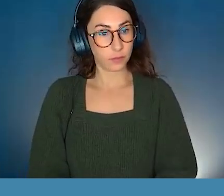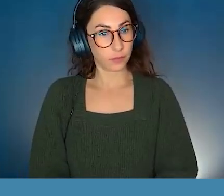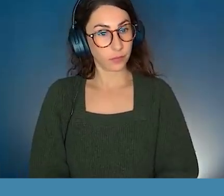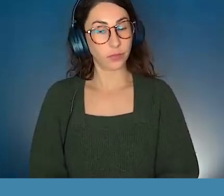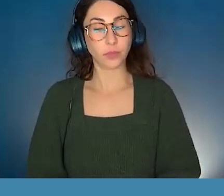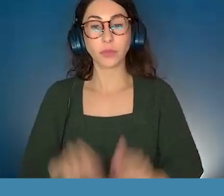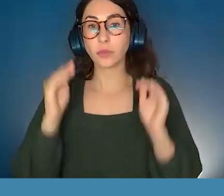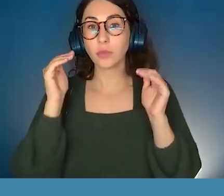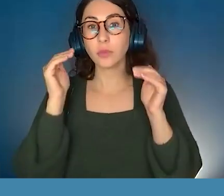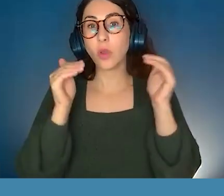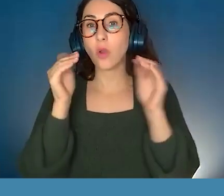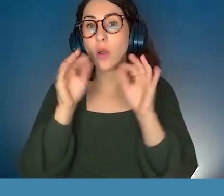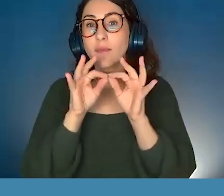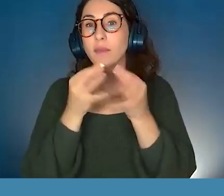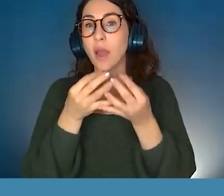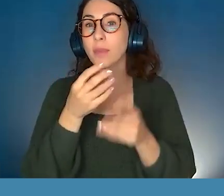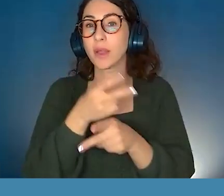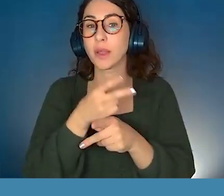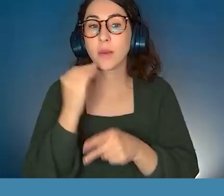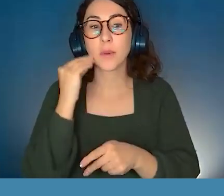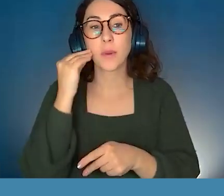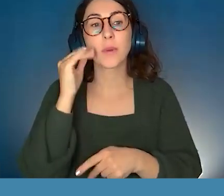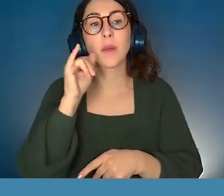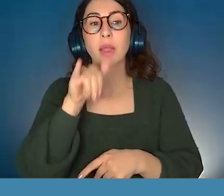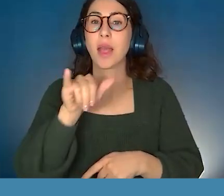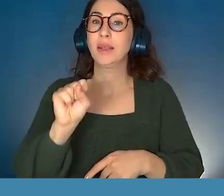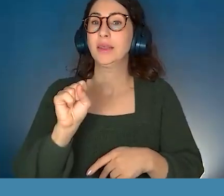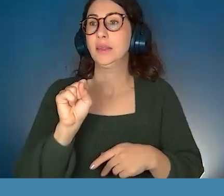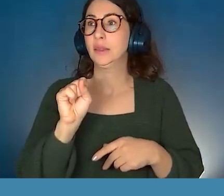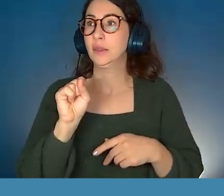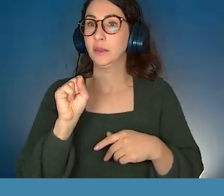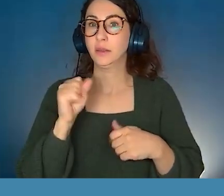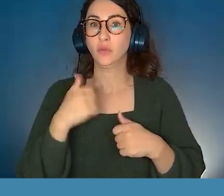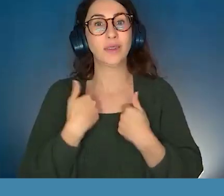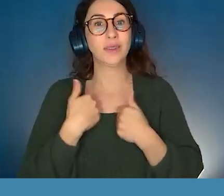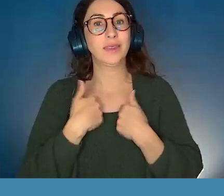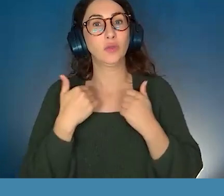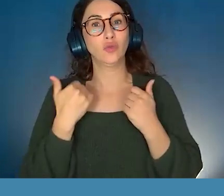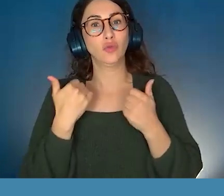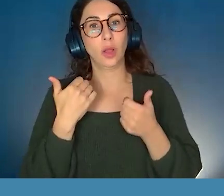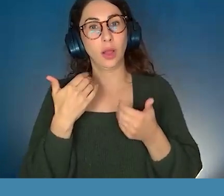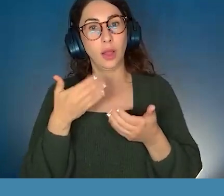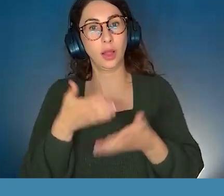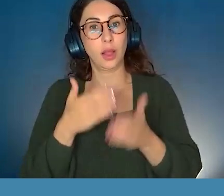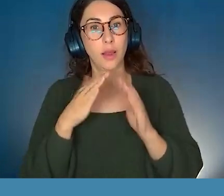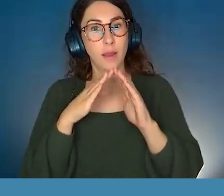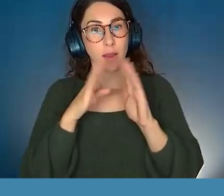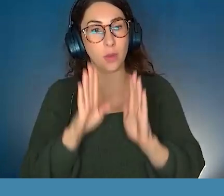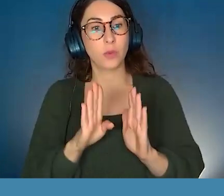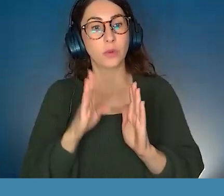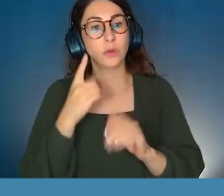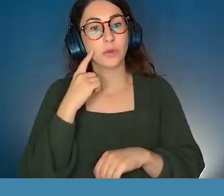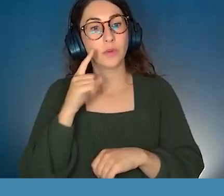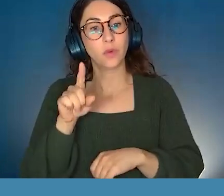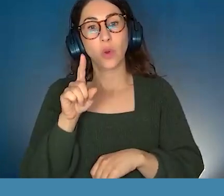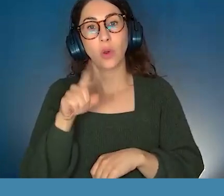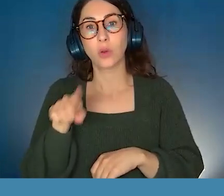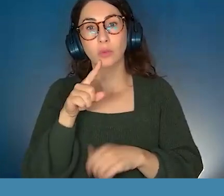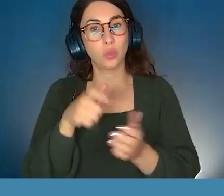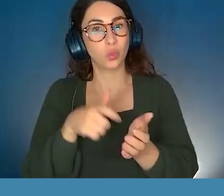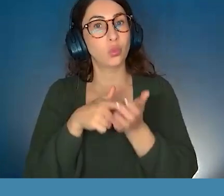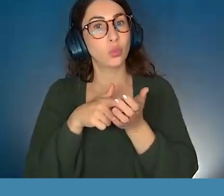Adult family care homes. These are residential homes designed to provide personal care services to individuals requiring assistance, and they're